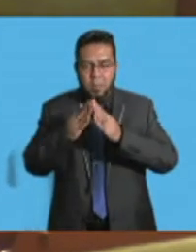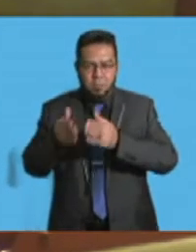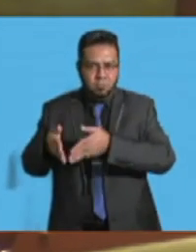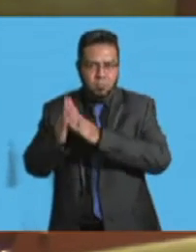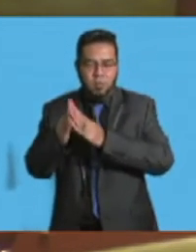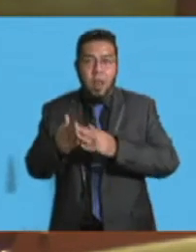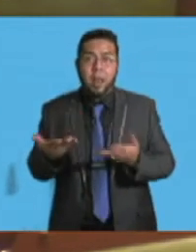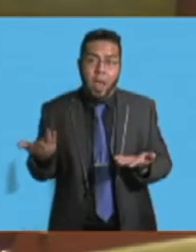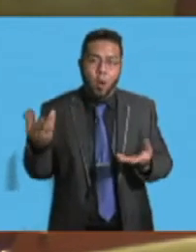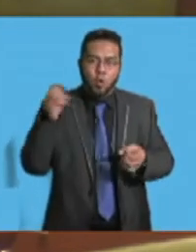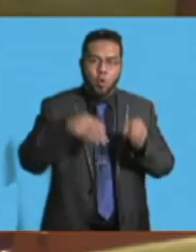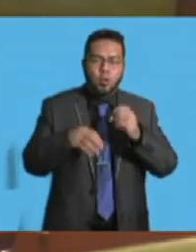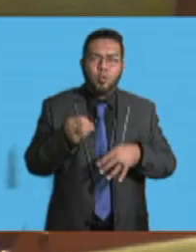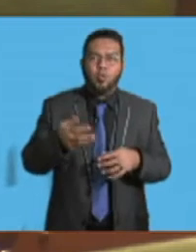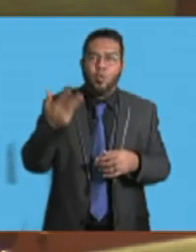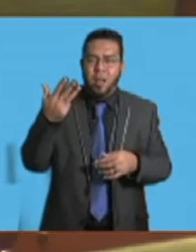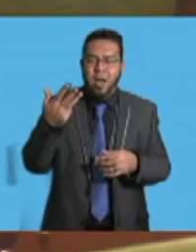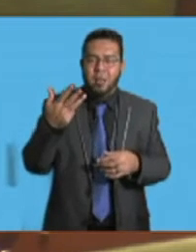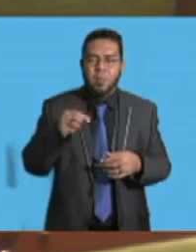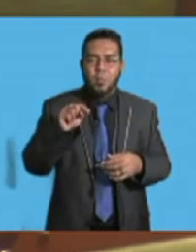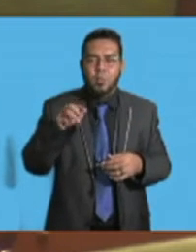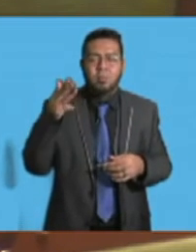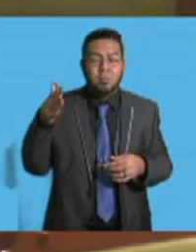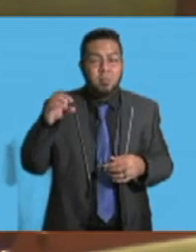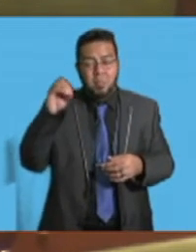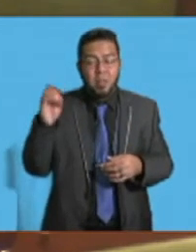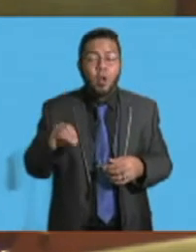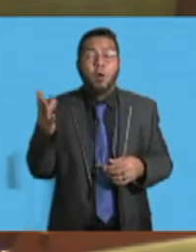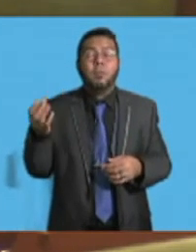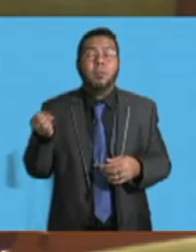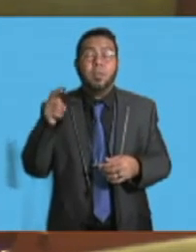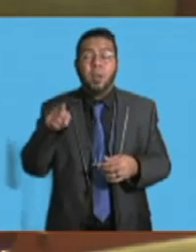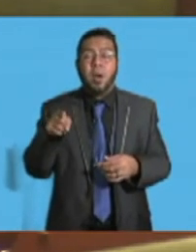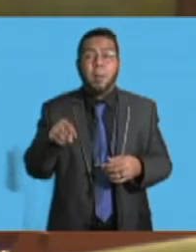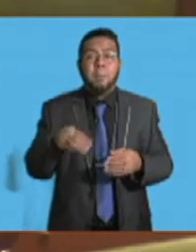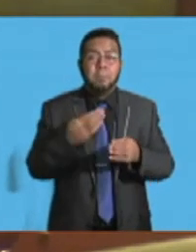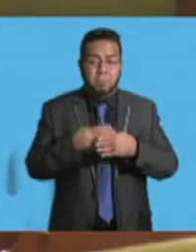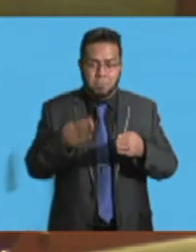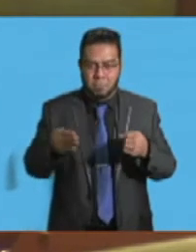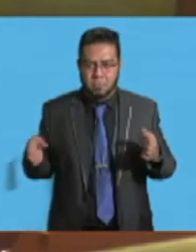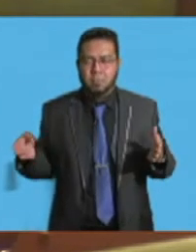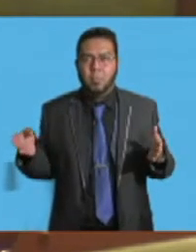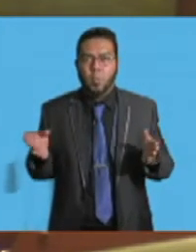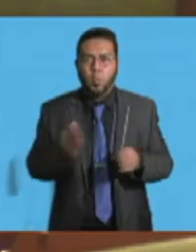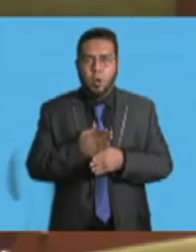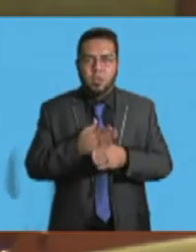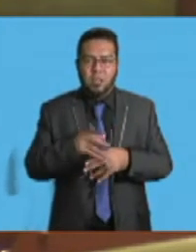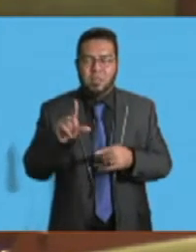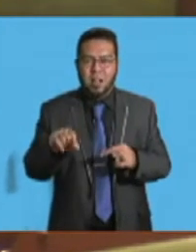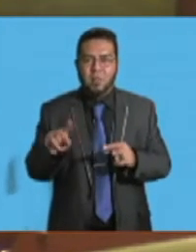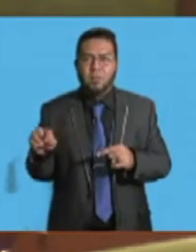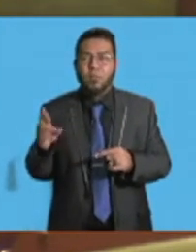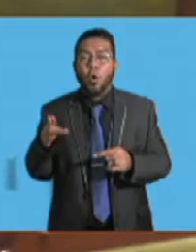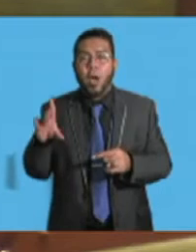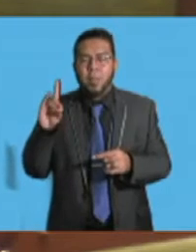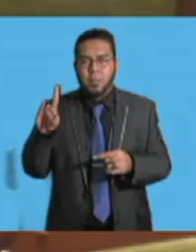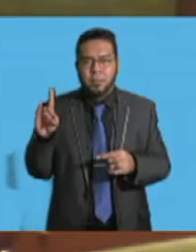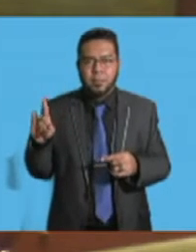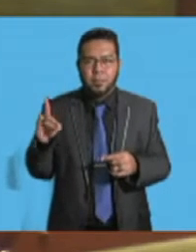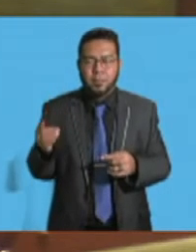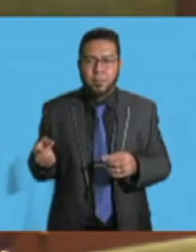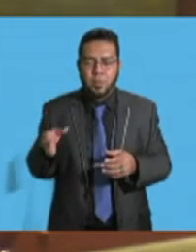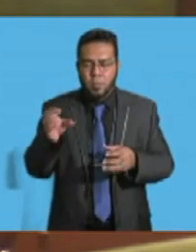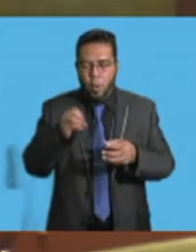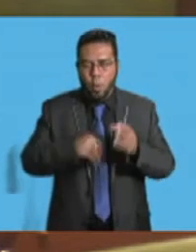to 9.8% of the milk production in 2017. Additionally, in the Central Division, smallholders' contribution